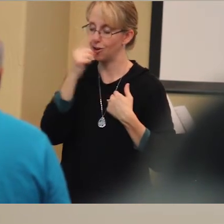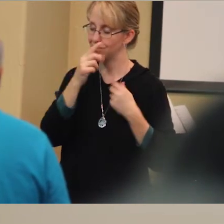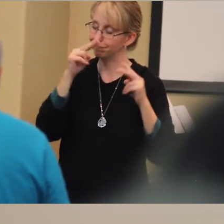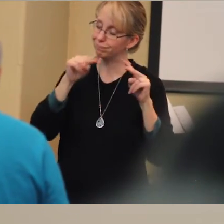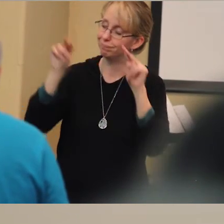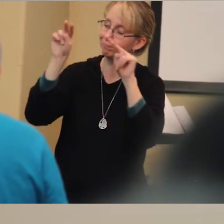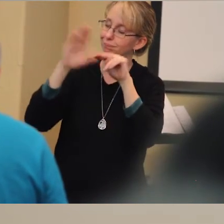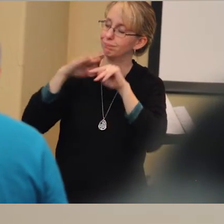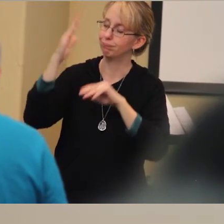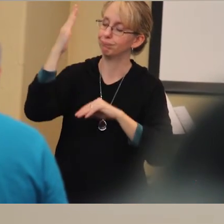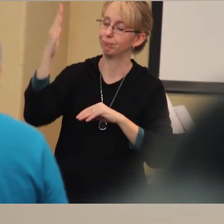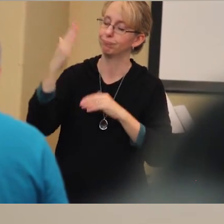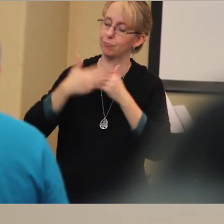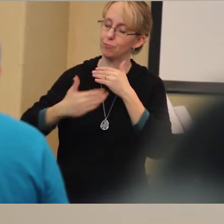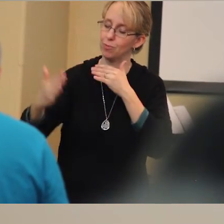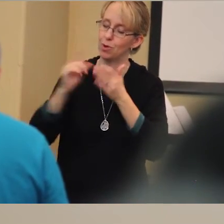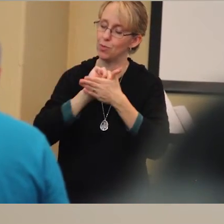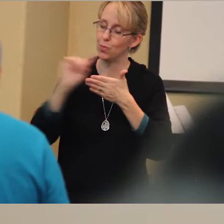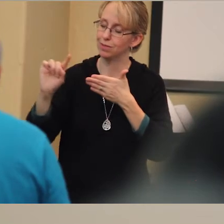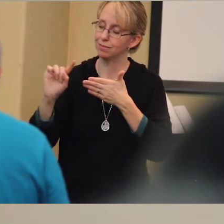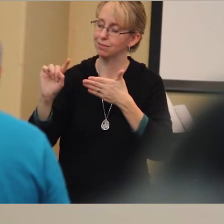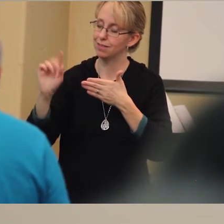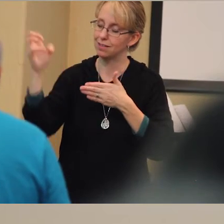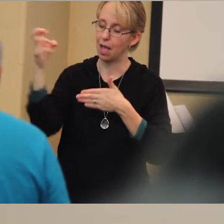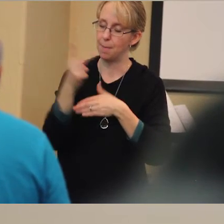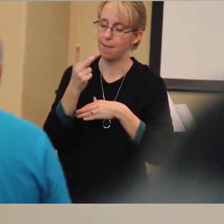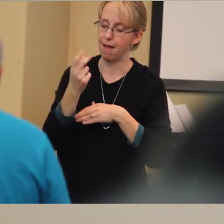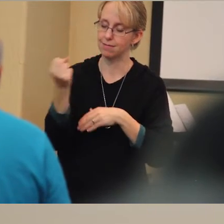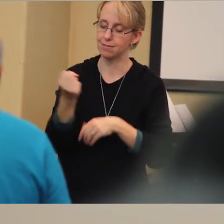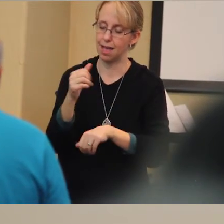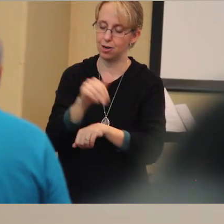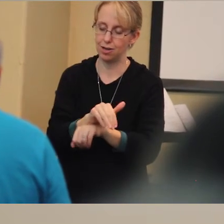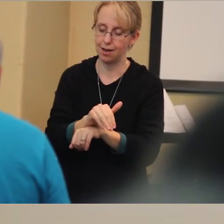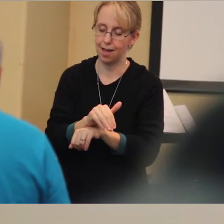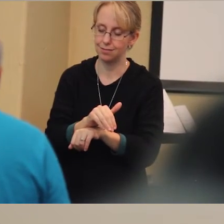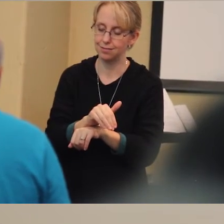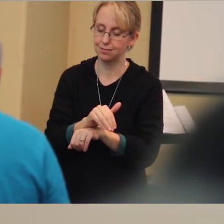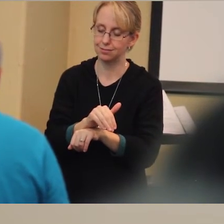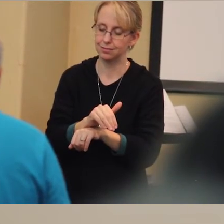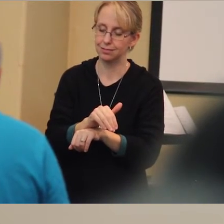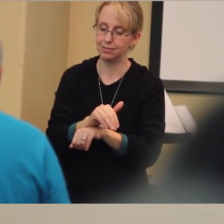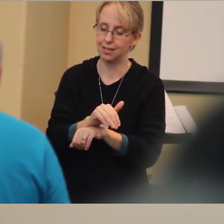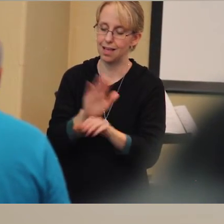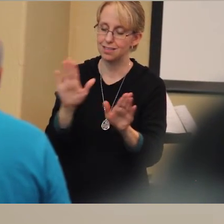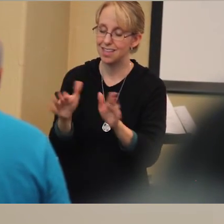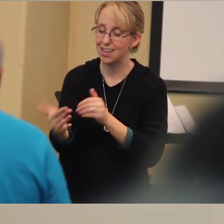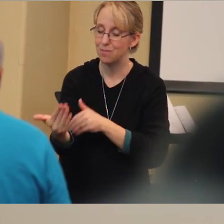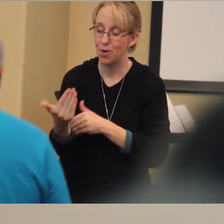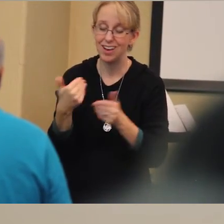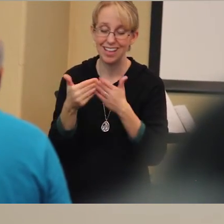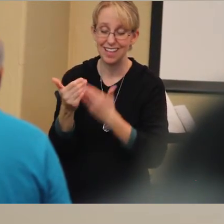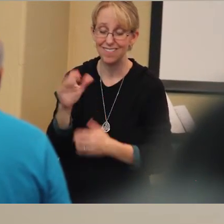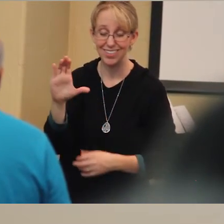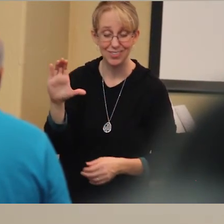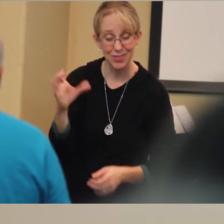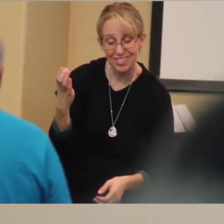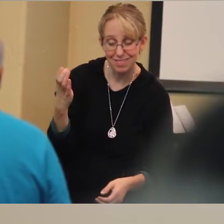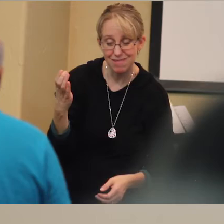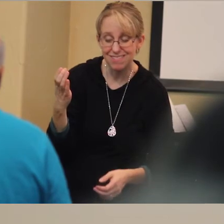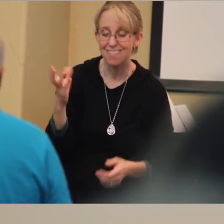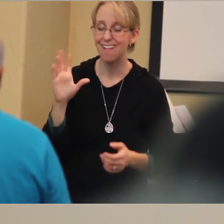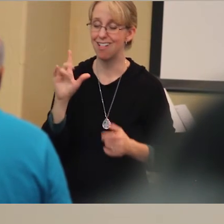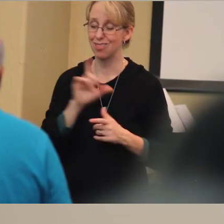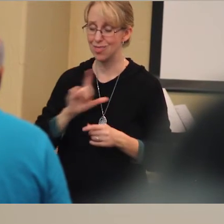you for the rest of this week and come back Saturday night and come back Sunday morning, even though it's Sunday's Christmas